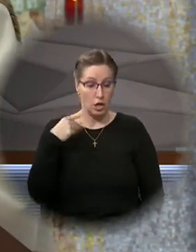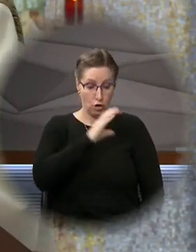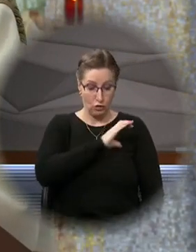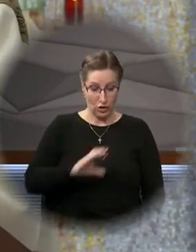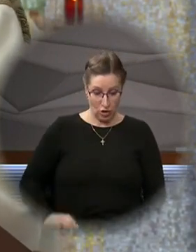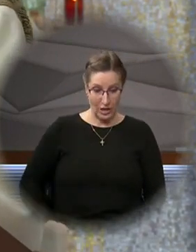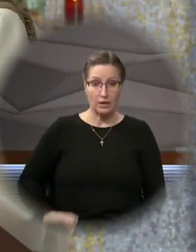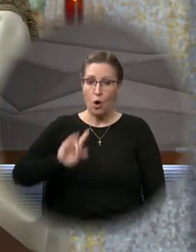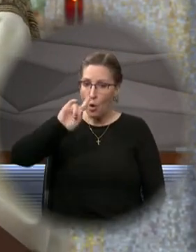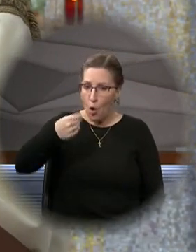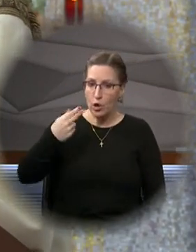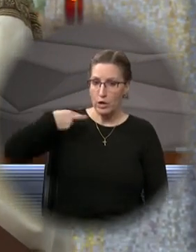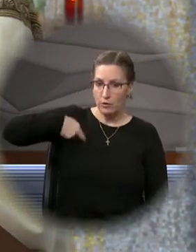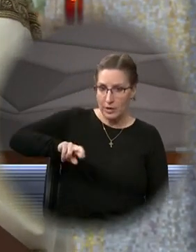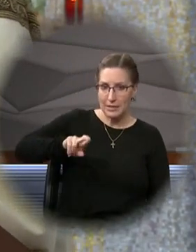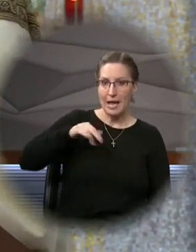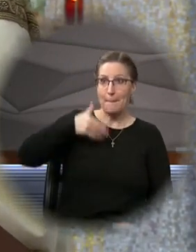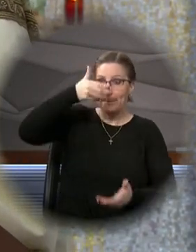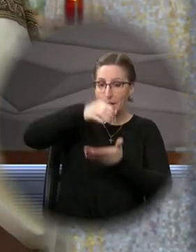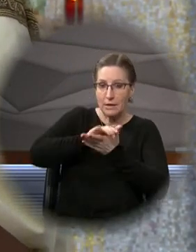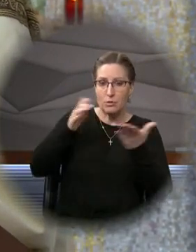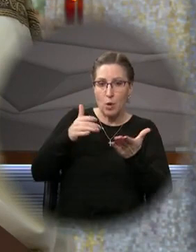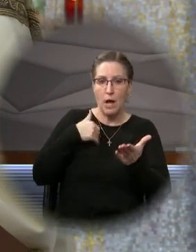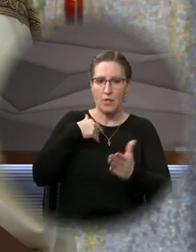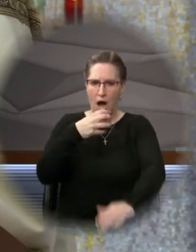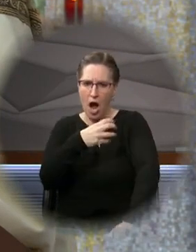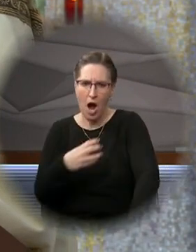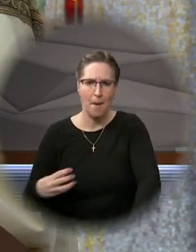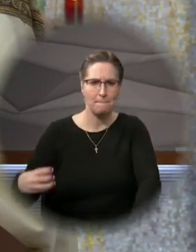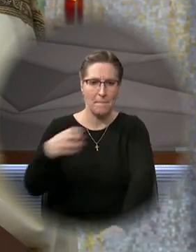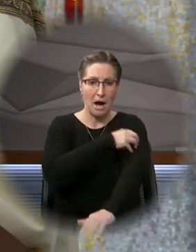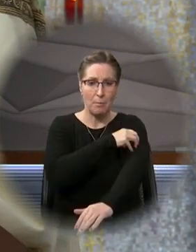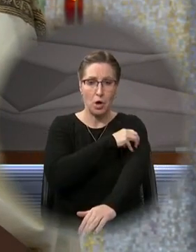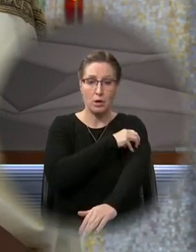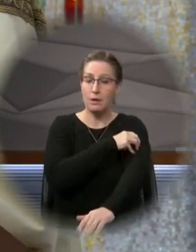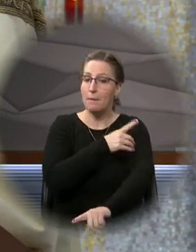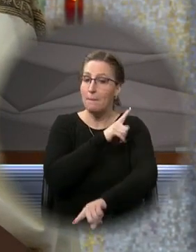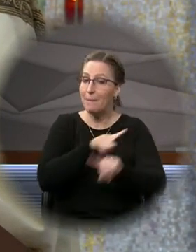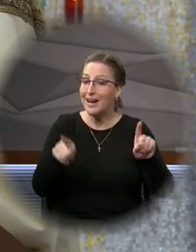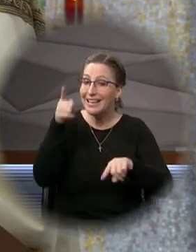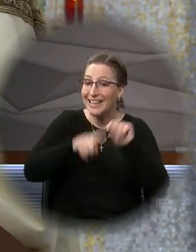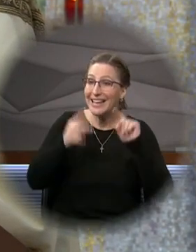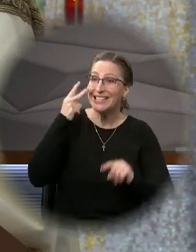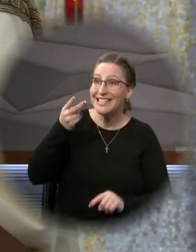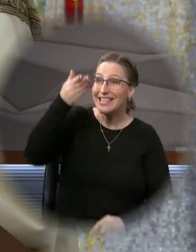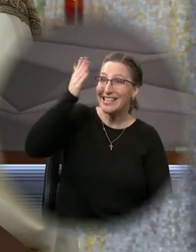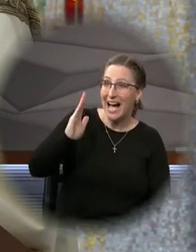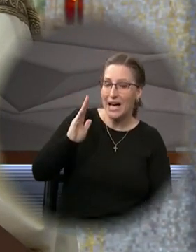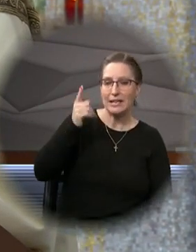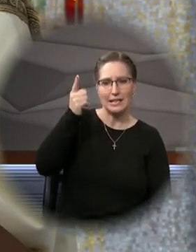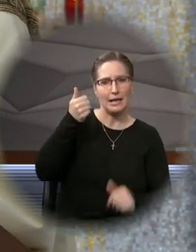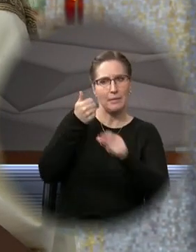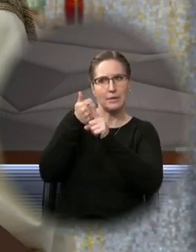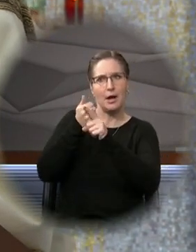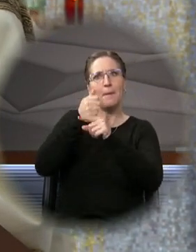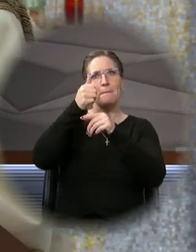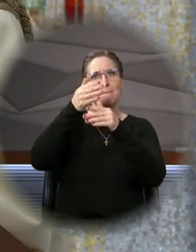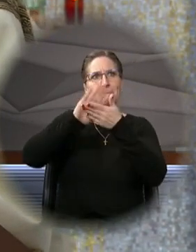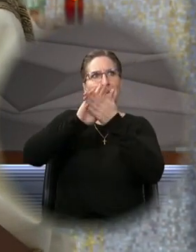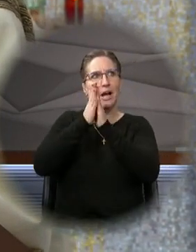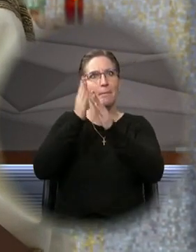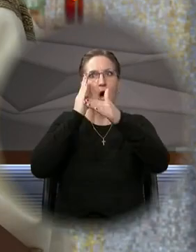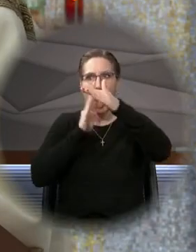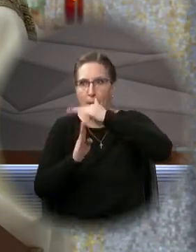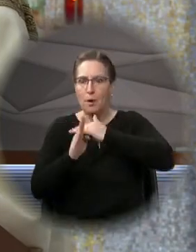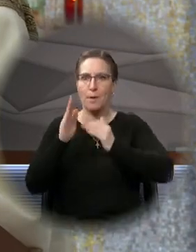believes that the universal, mysterious, all-powerful, invisible God humbled himself to become one of his own